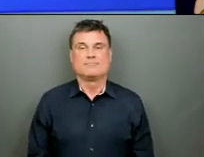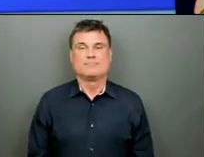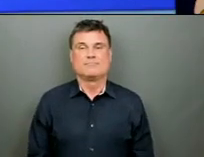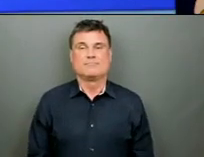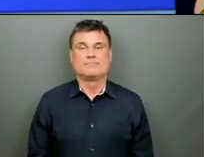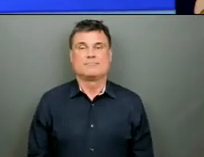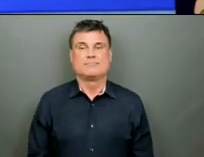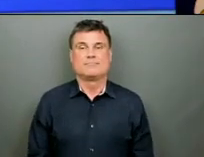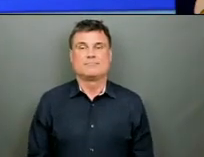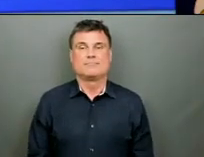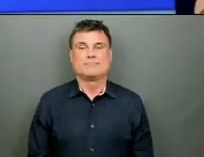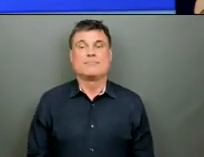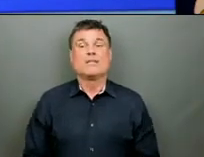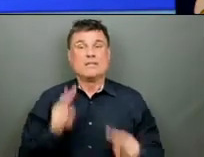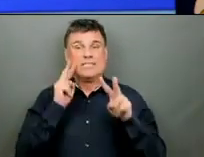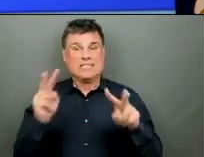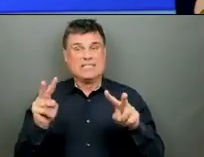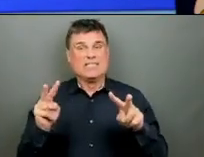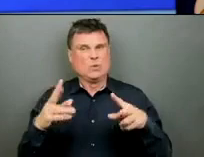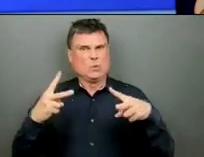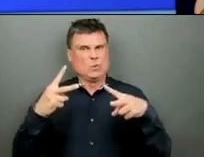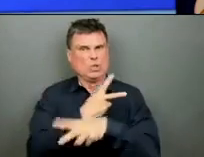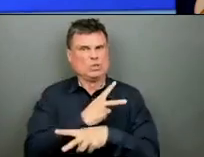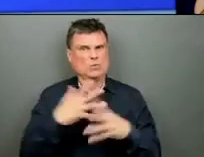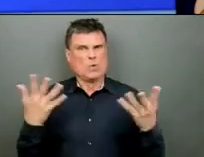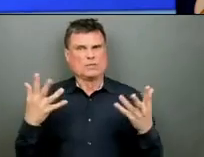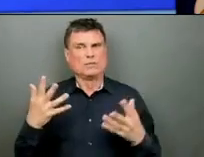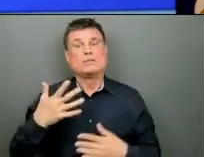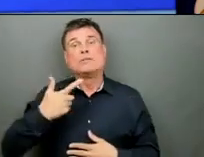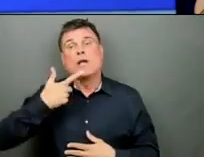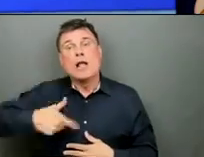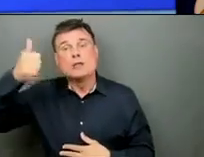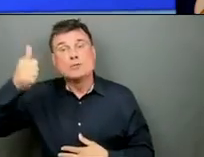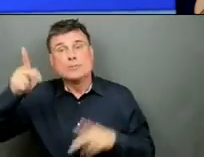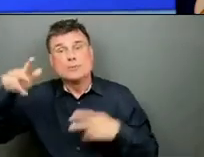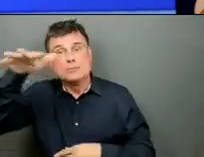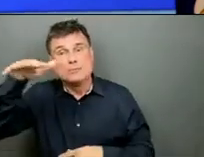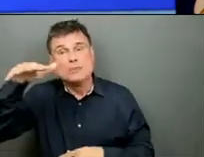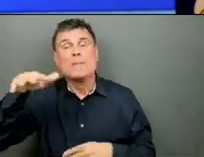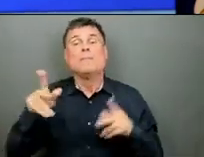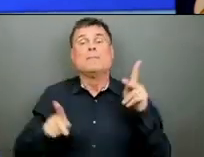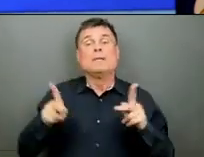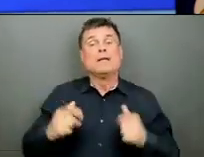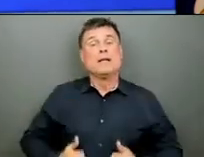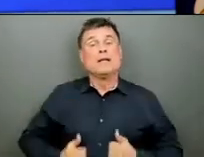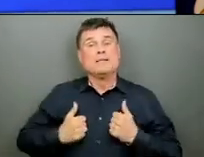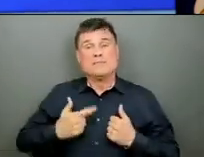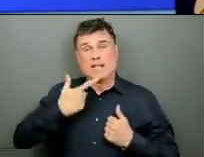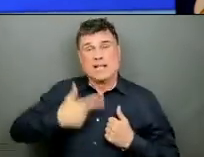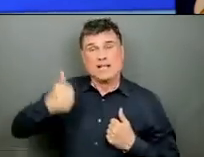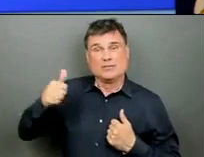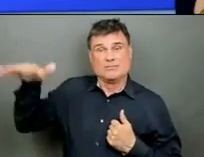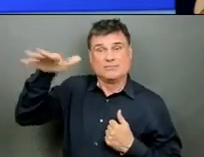vulnerable populations in our society, whether it's the elderly with respect to those in long-term care facilities or young people starting out their